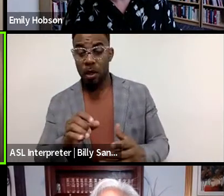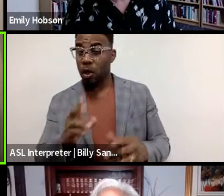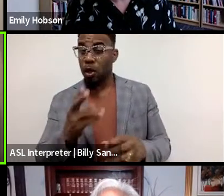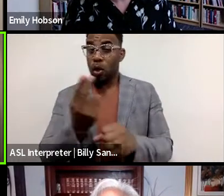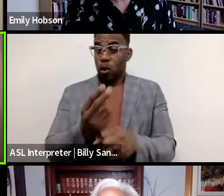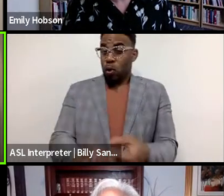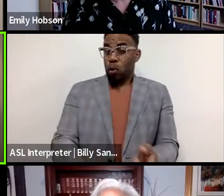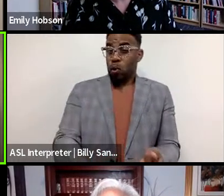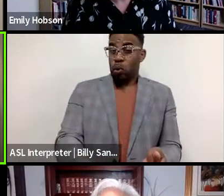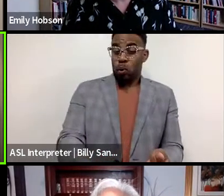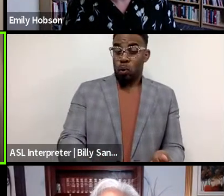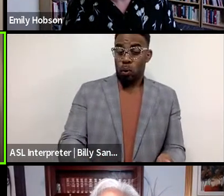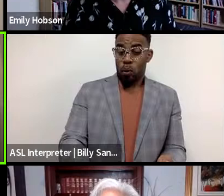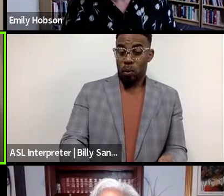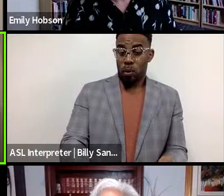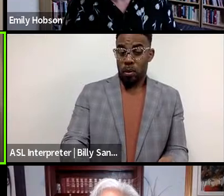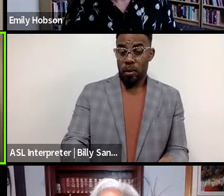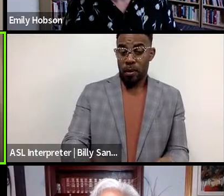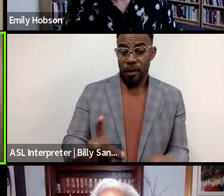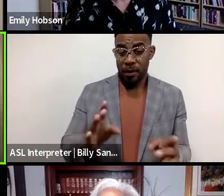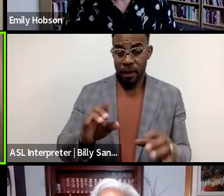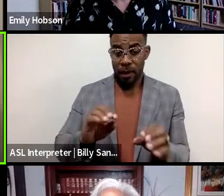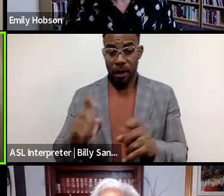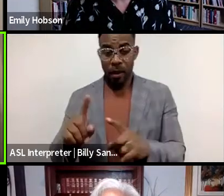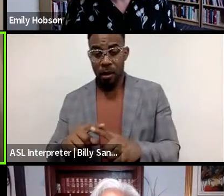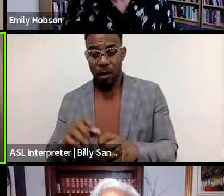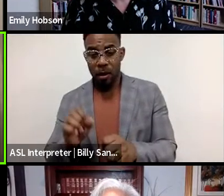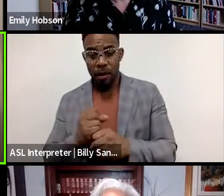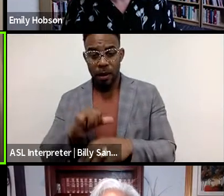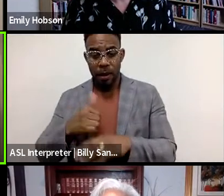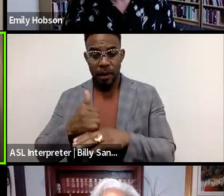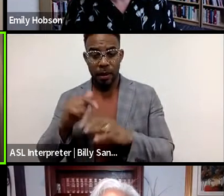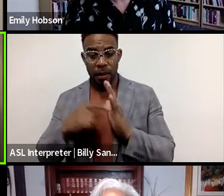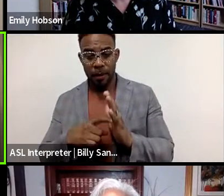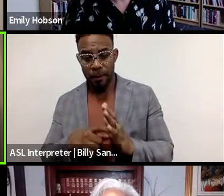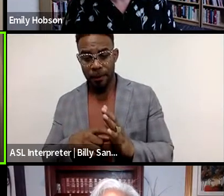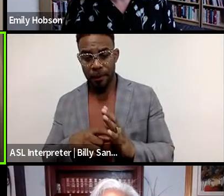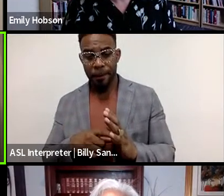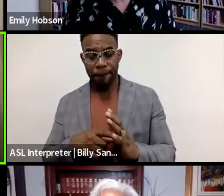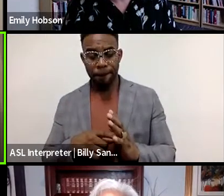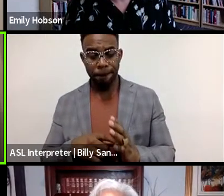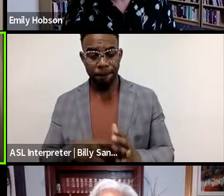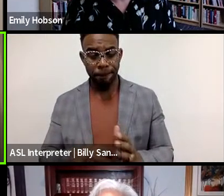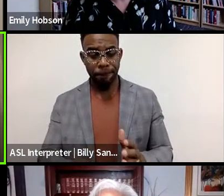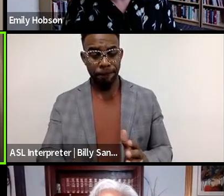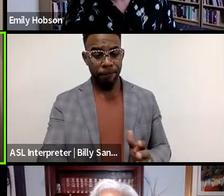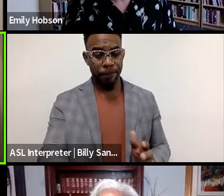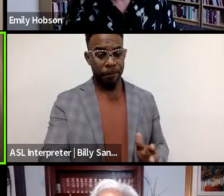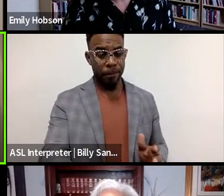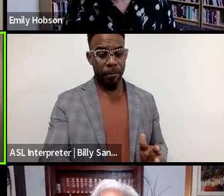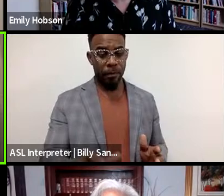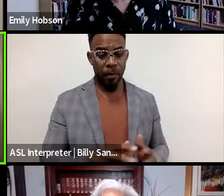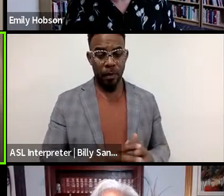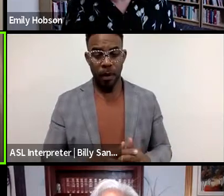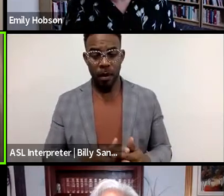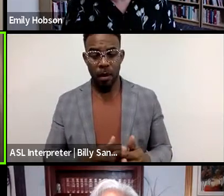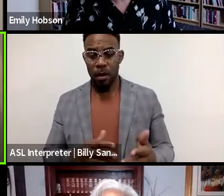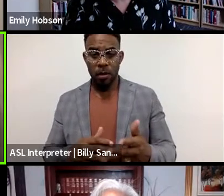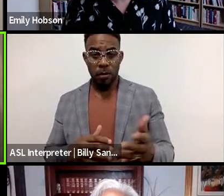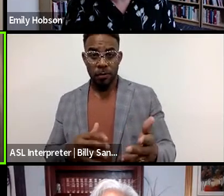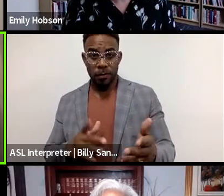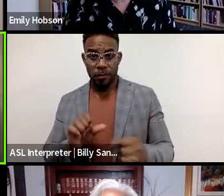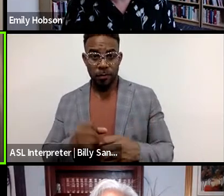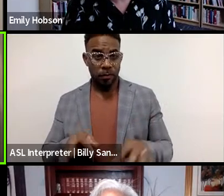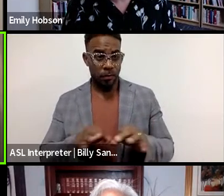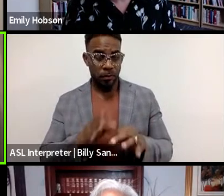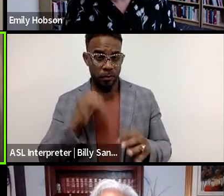used the violence as an opportunity to make a set of demands on the city, on cities and on states. So I think that's really important. And just